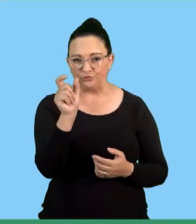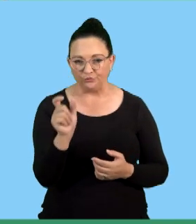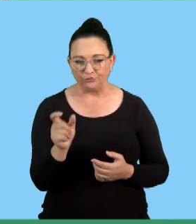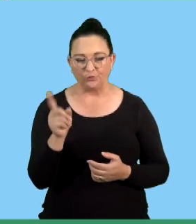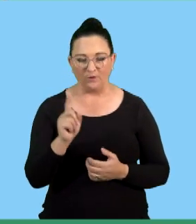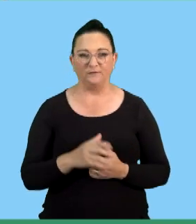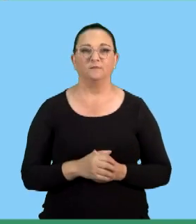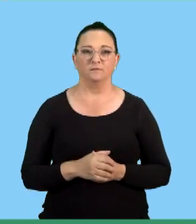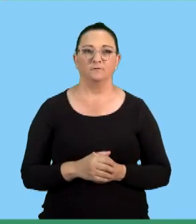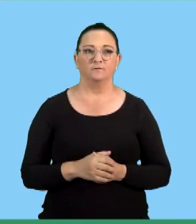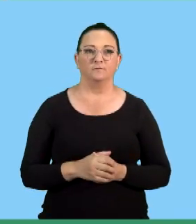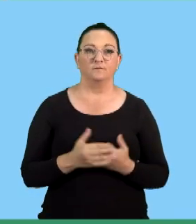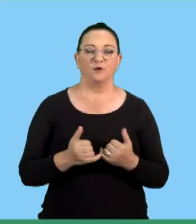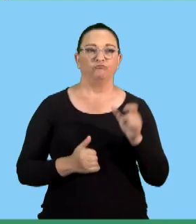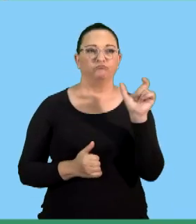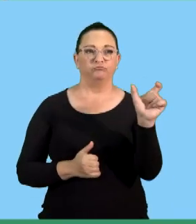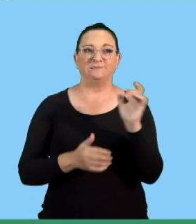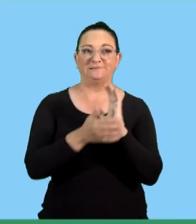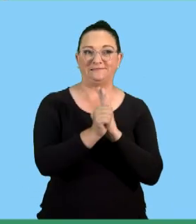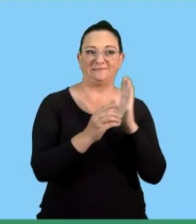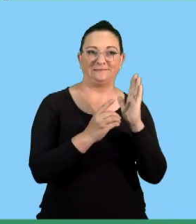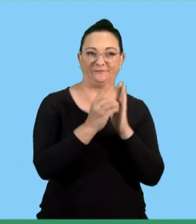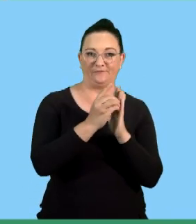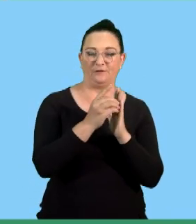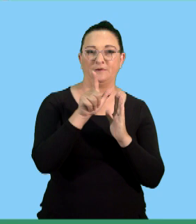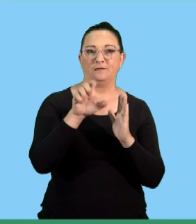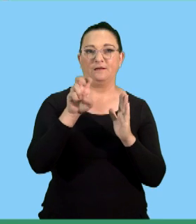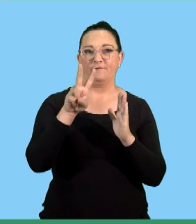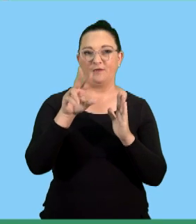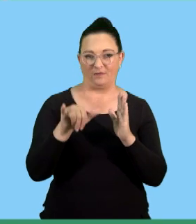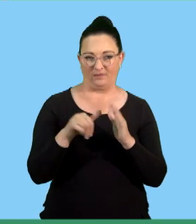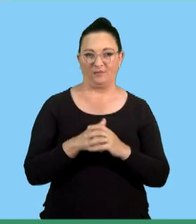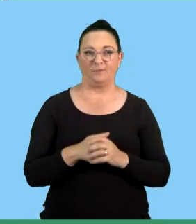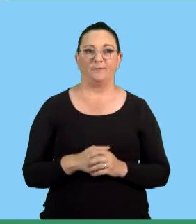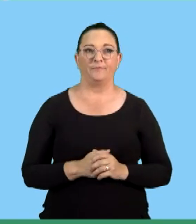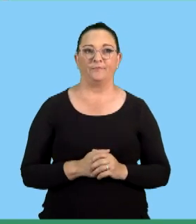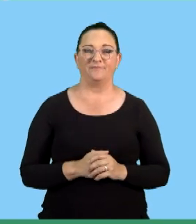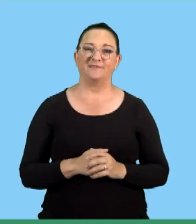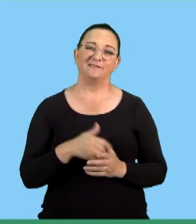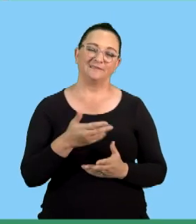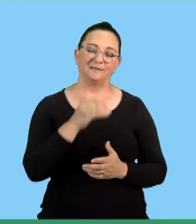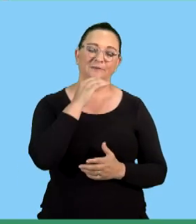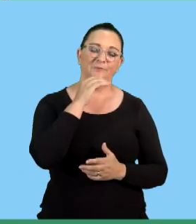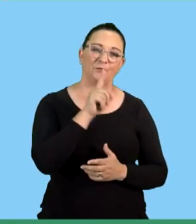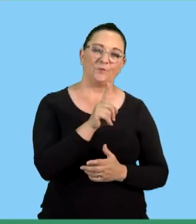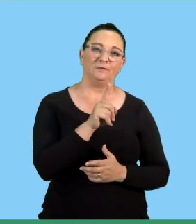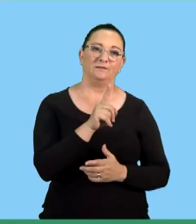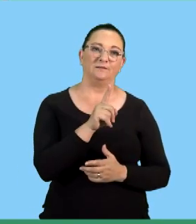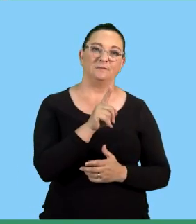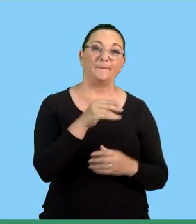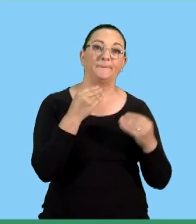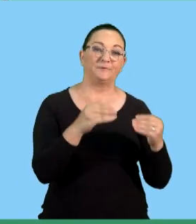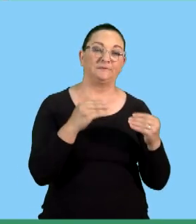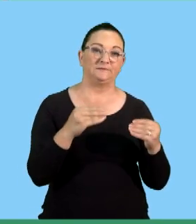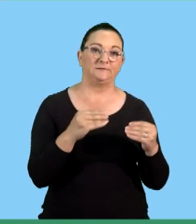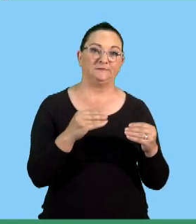words in this particular topic. We spoke about the skills development levy. We said it was